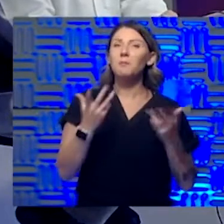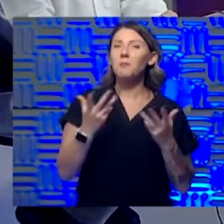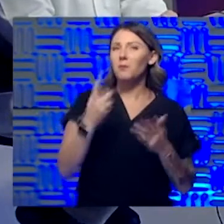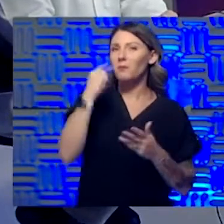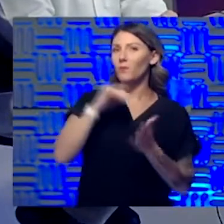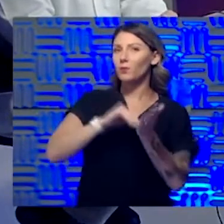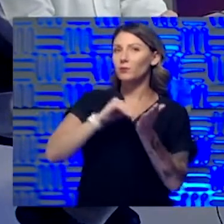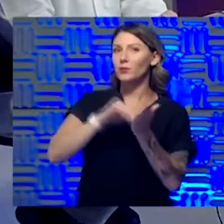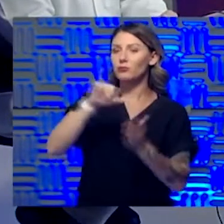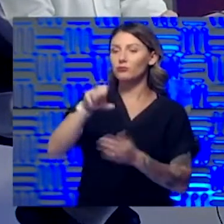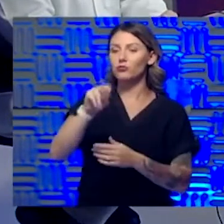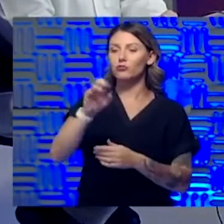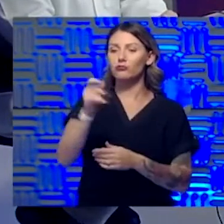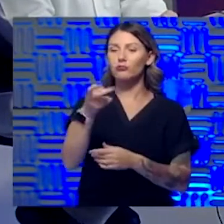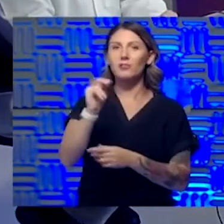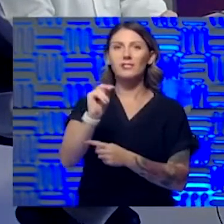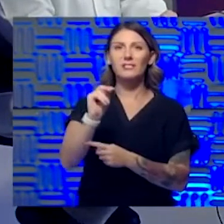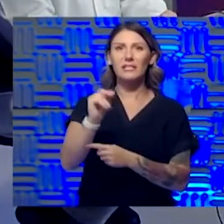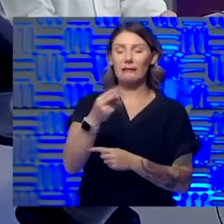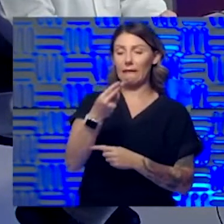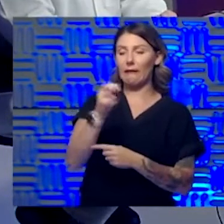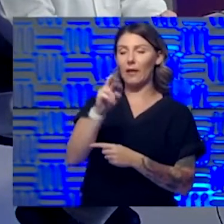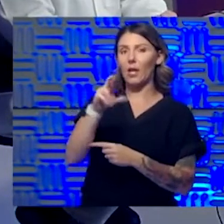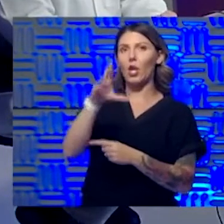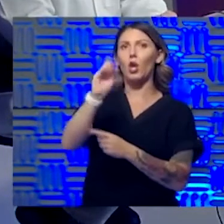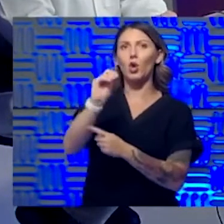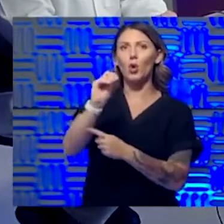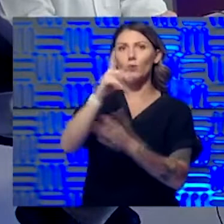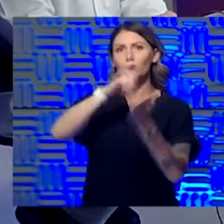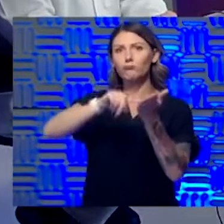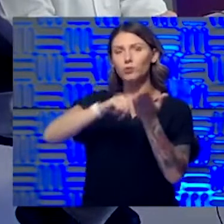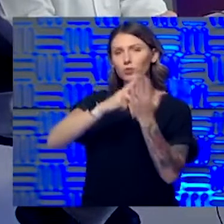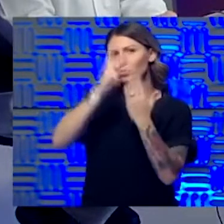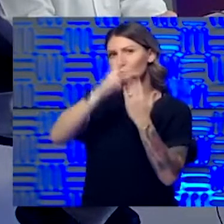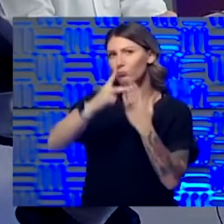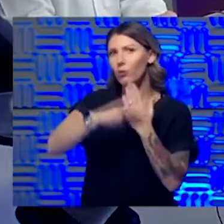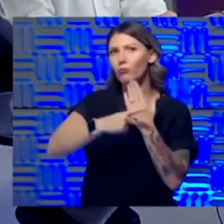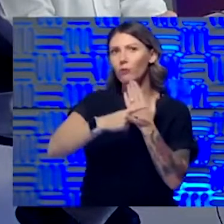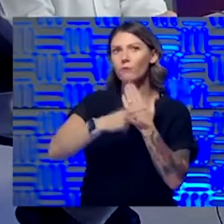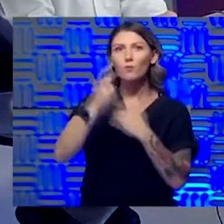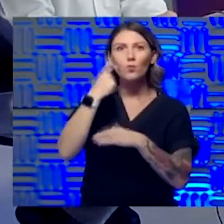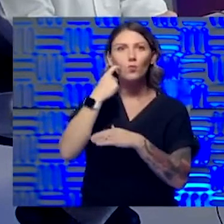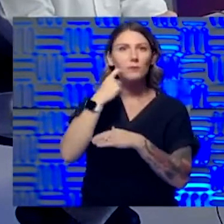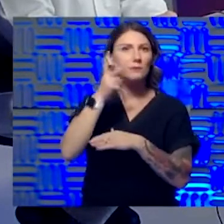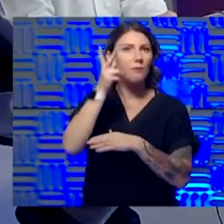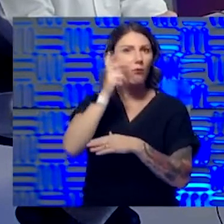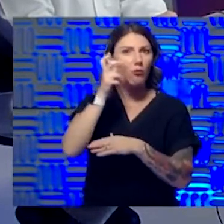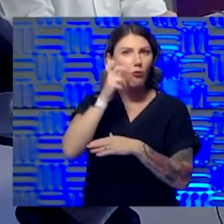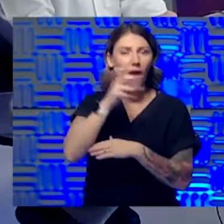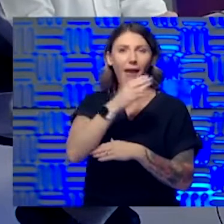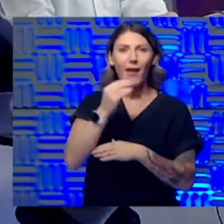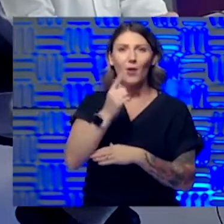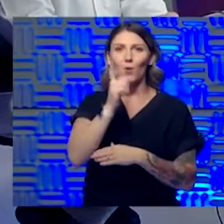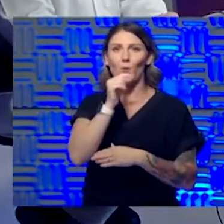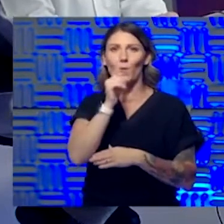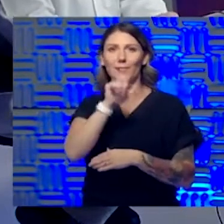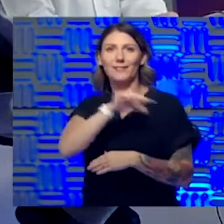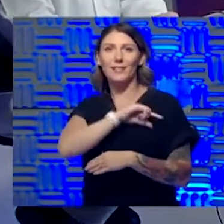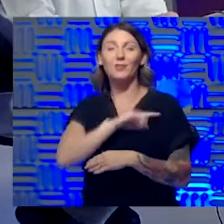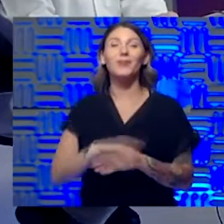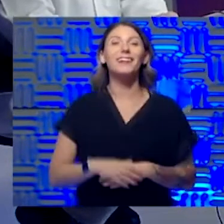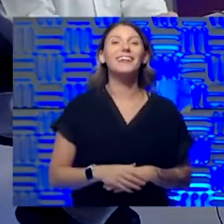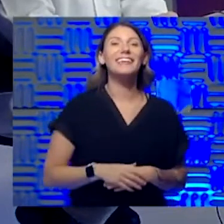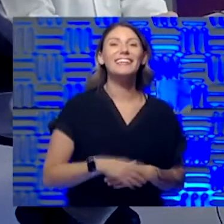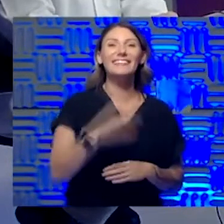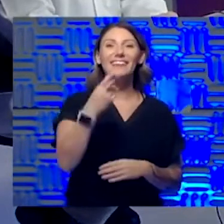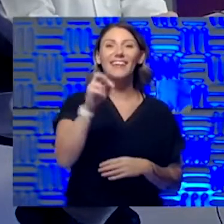Jensen. What is the HEROES research program I've heard about, and who is eligible? I think the HERO study there's probably